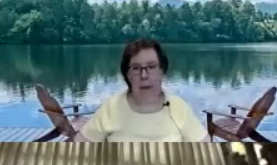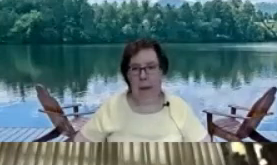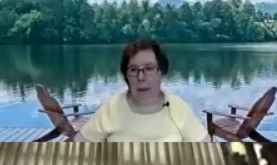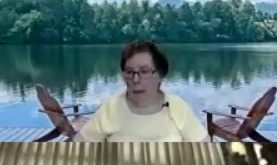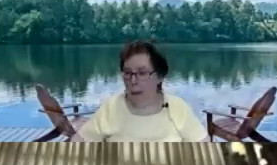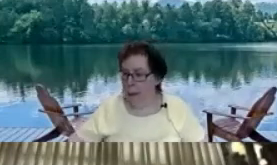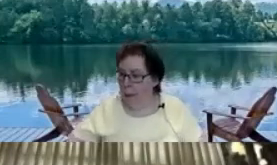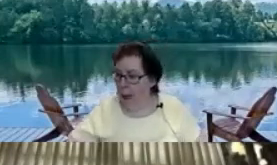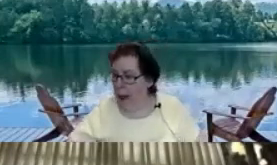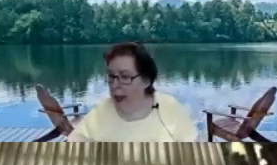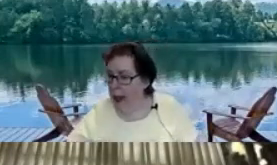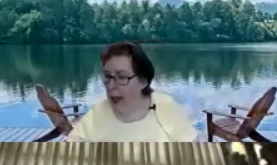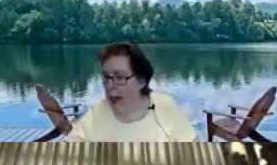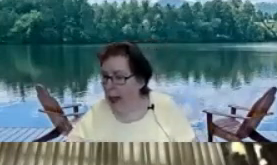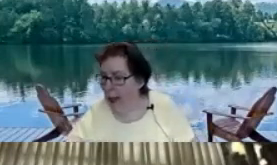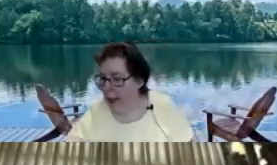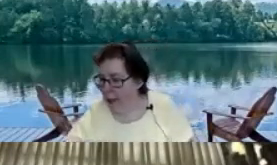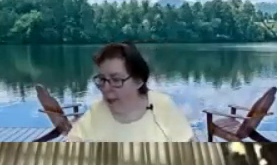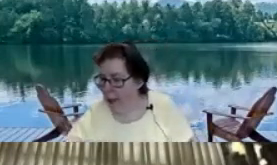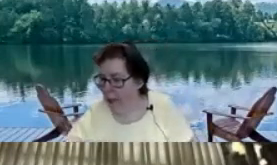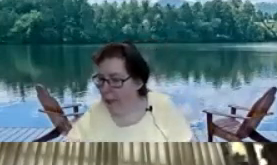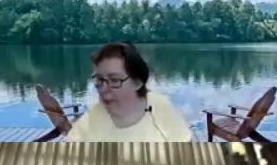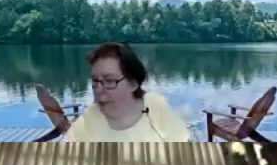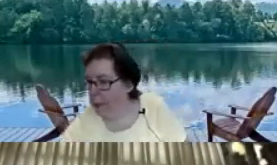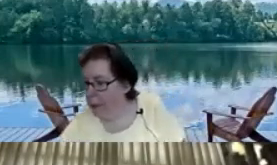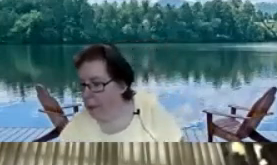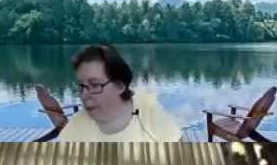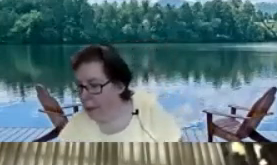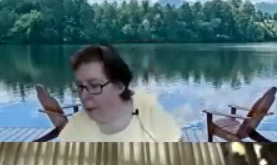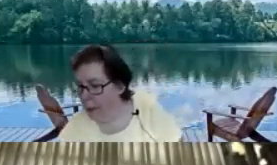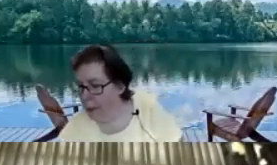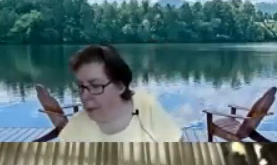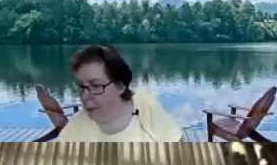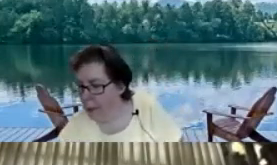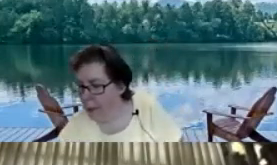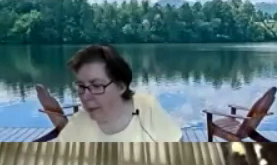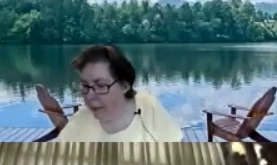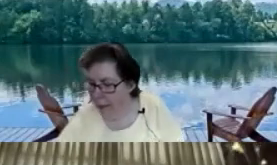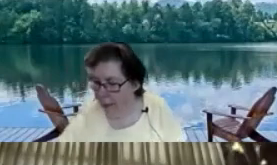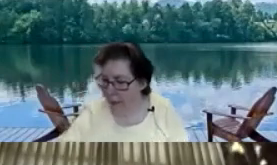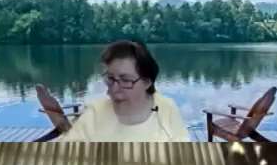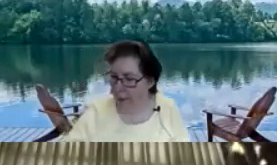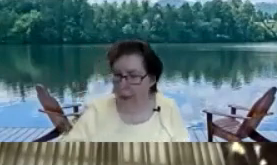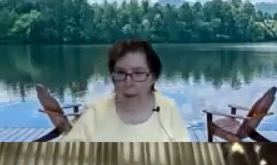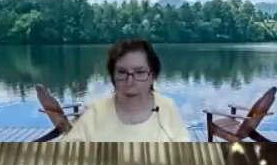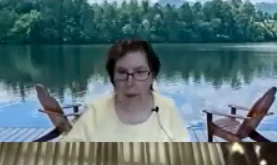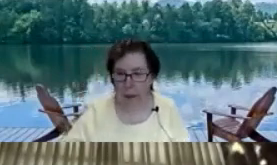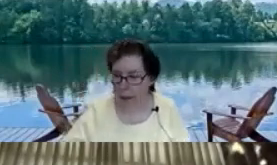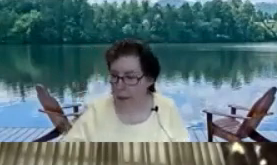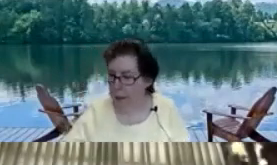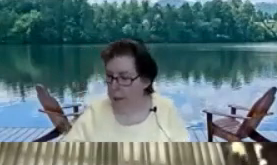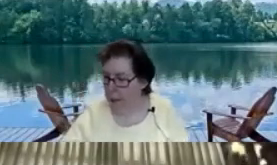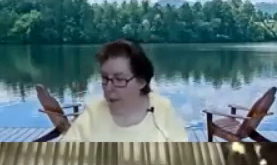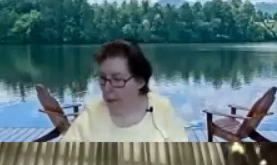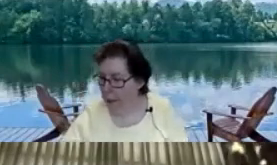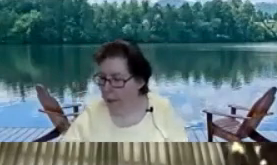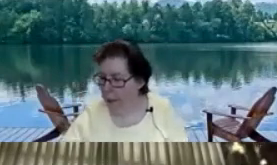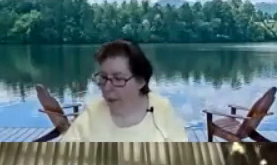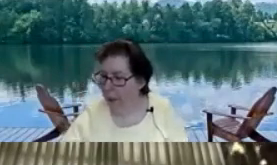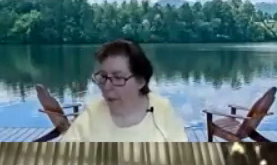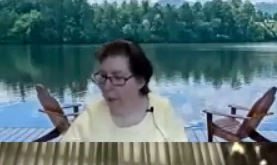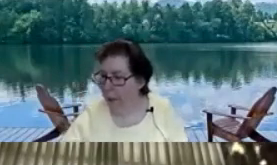And this is Carl Lewis, so an athlete that we're all very familiar with. The photographer, Walter Yost, is actually one of